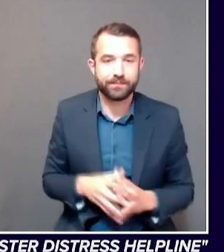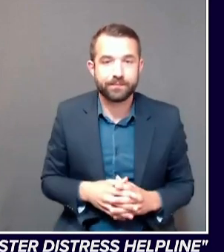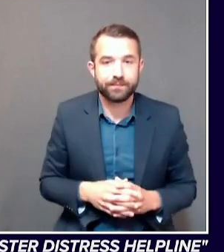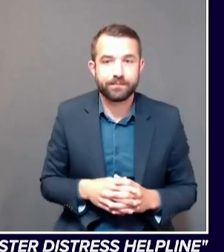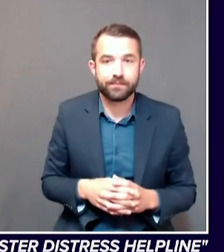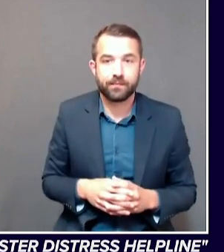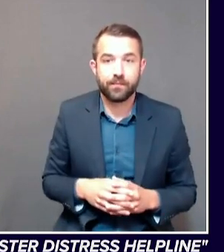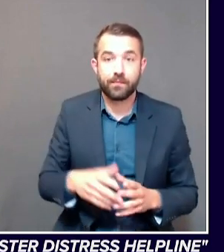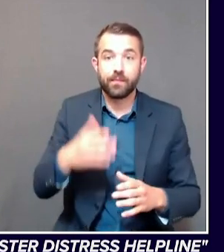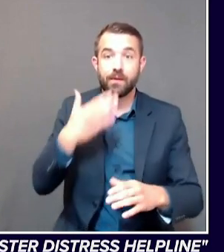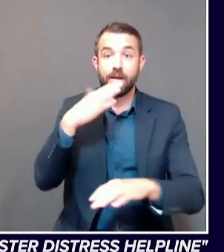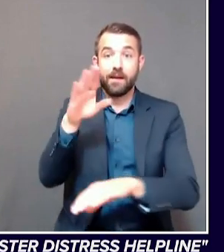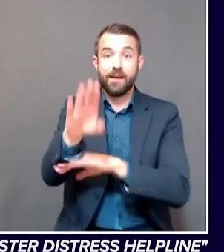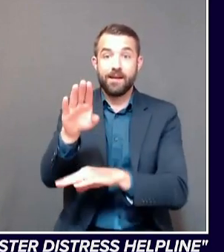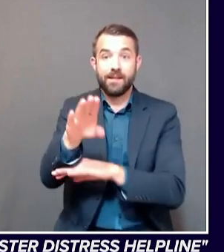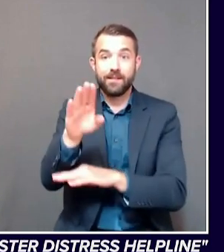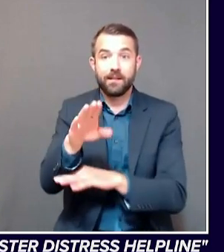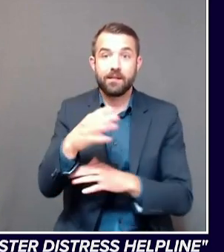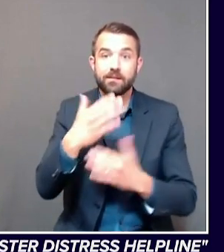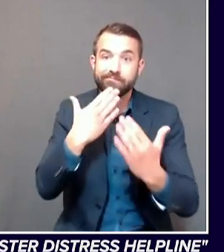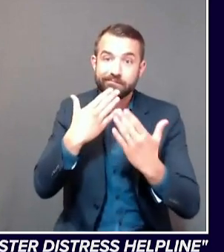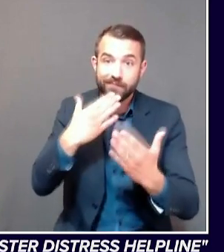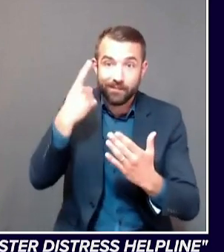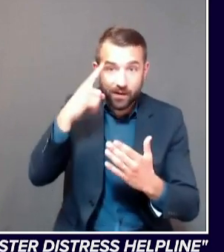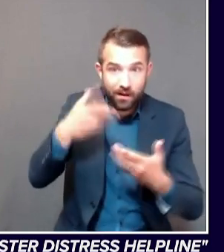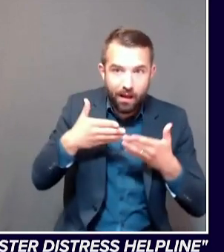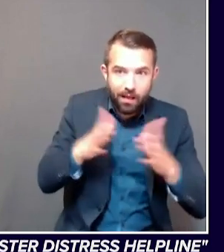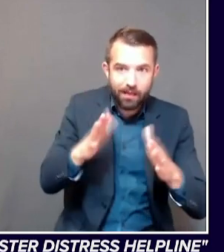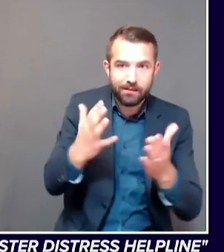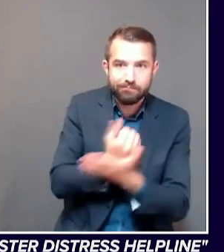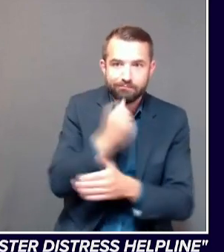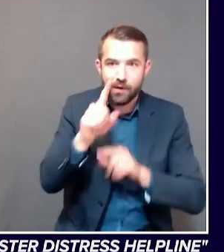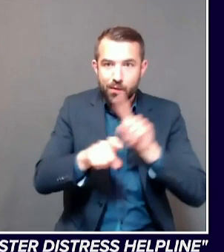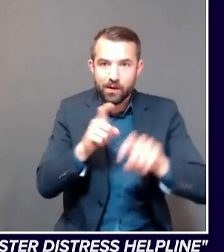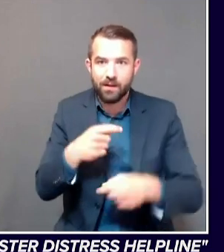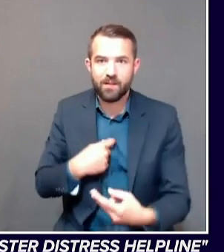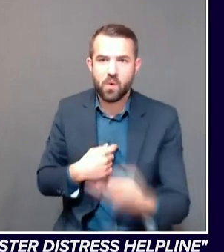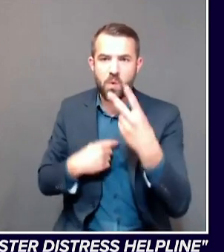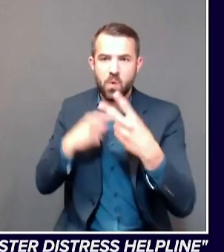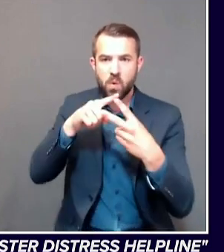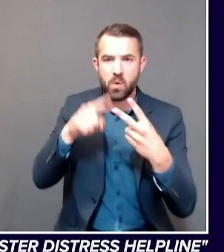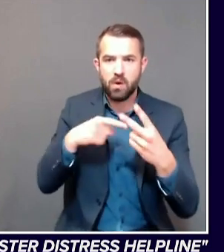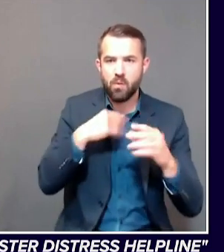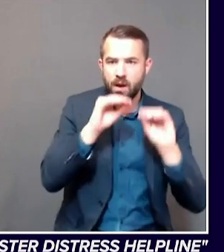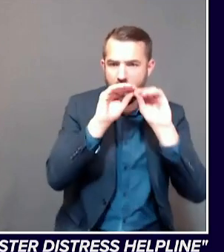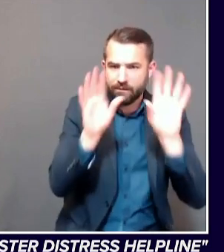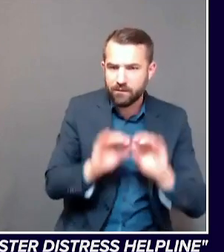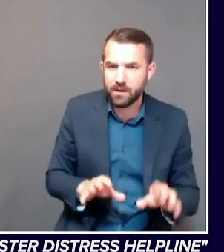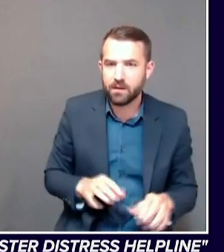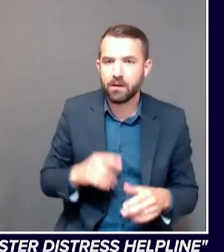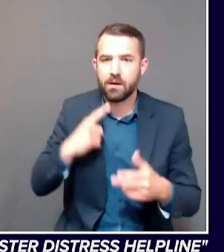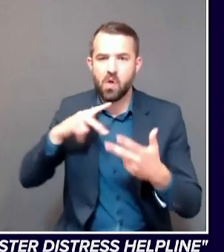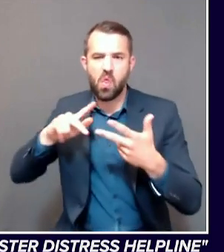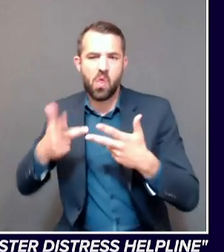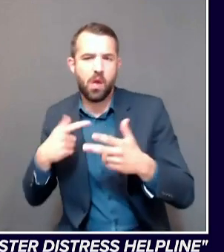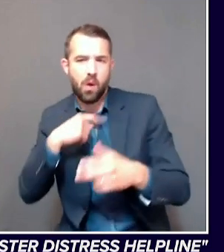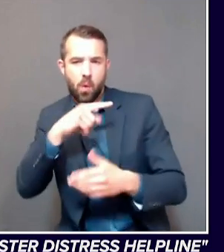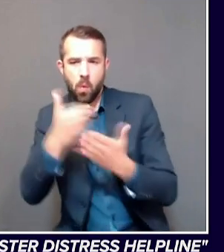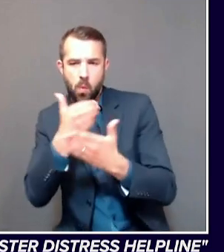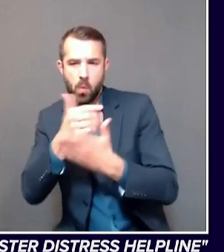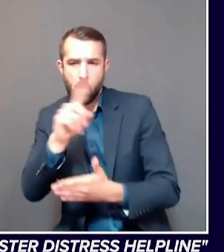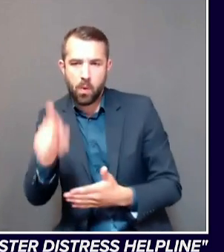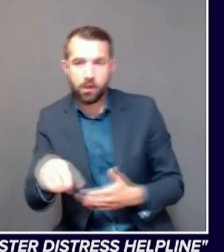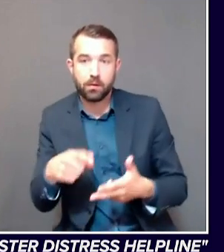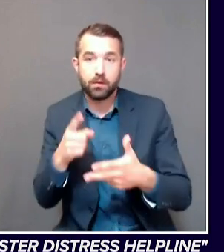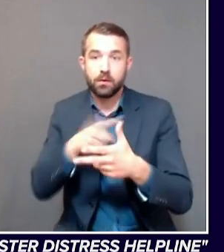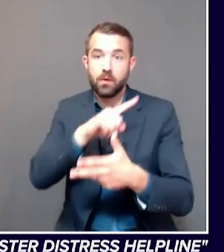Shah, Commissioner Lambert. Thanks for taking my time. I have two clarifying questions and then a new question. I want to clarify the zip